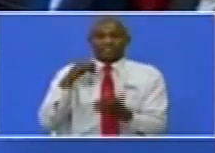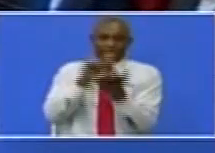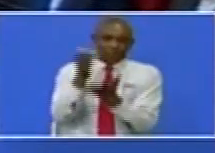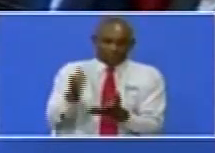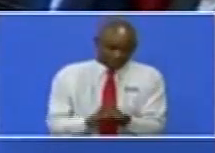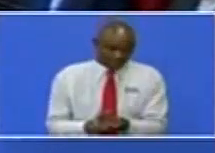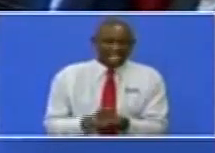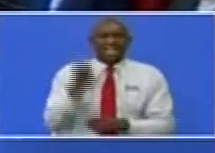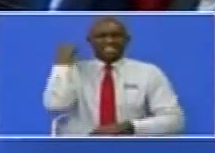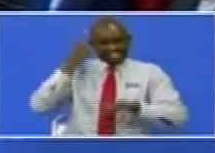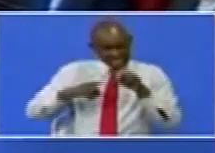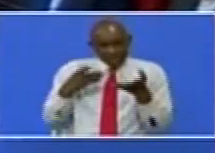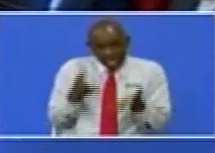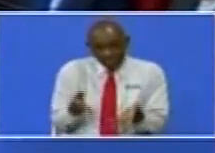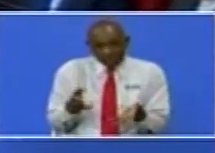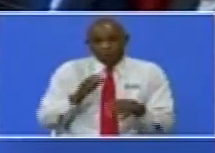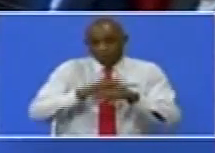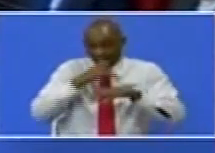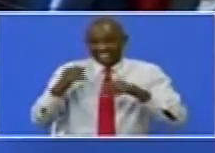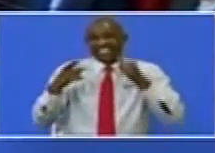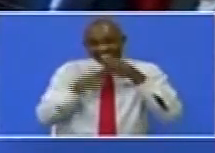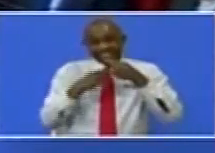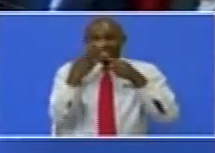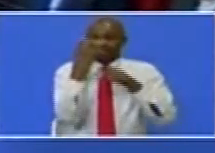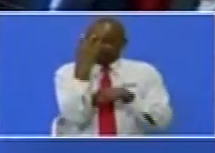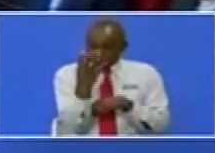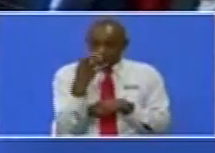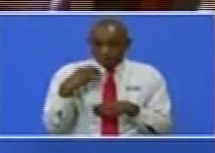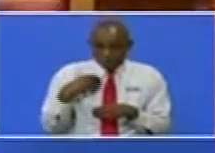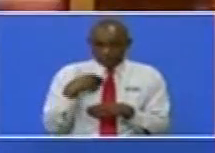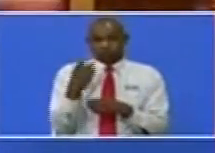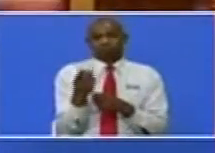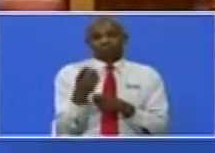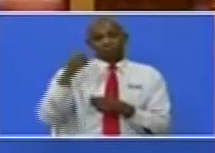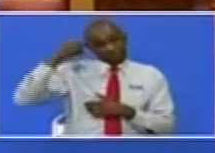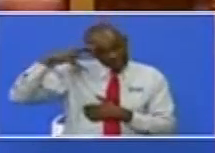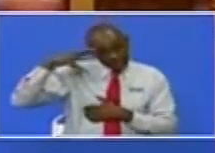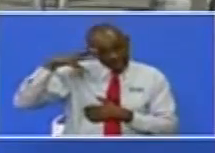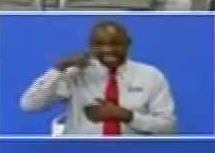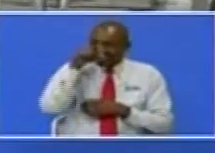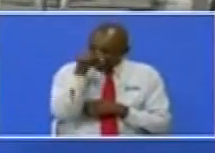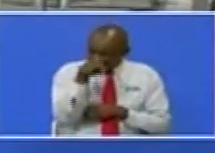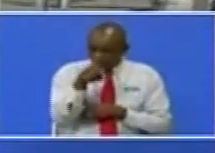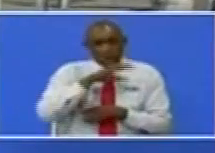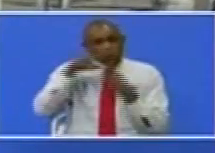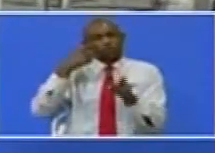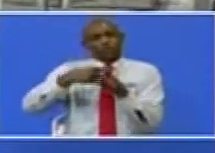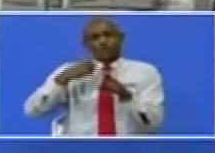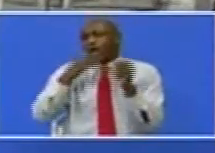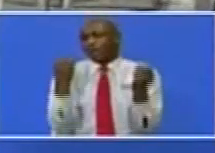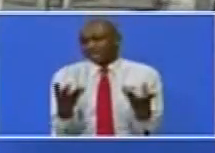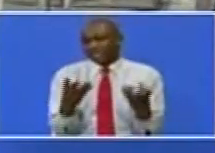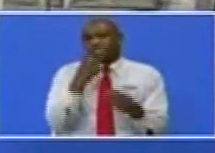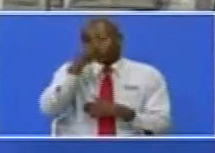last year, we have brought online 634 megawatts of new power, raising our total installed capacity